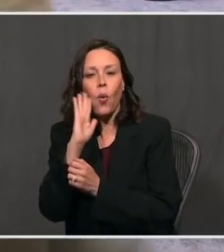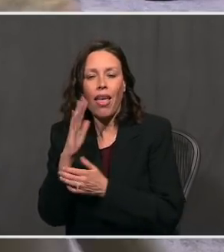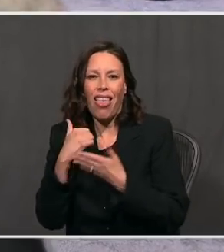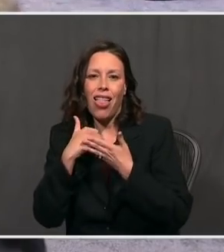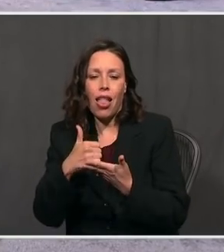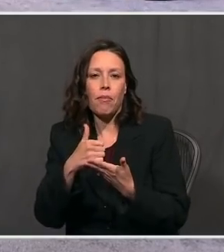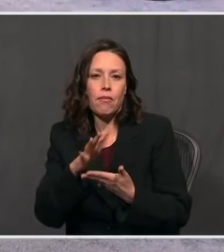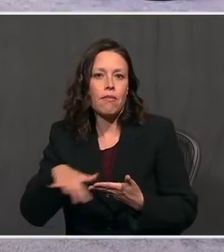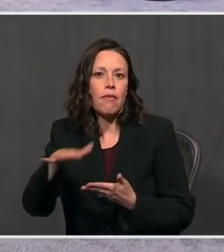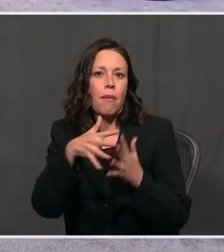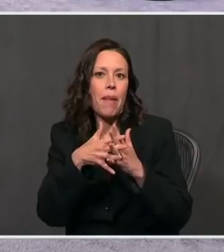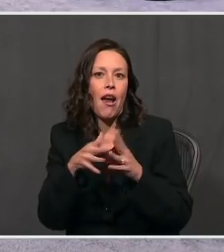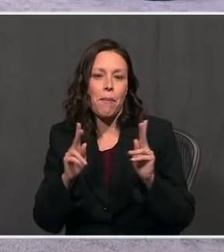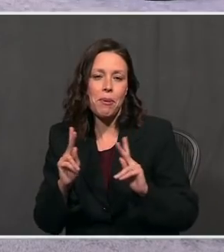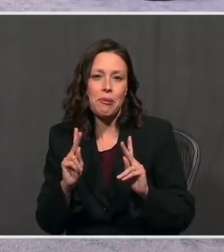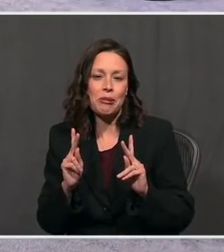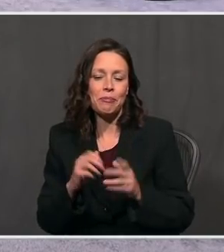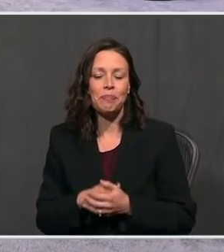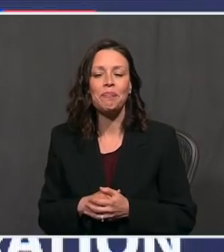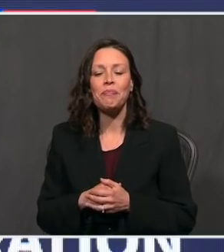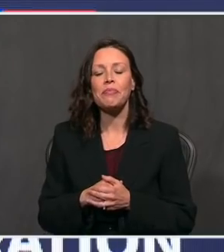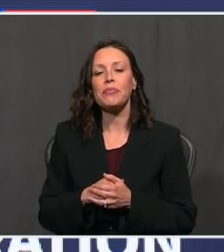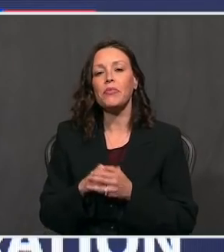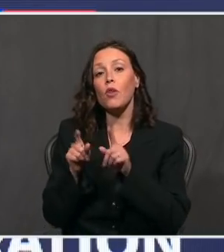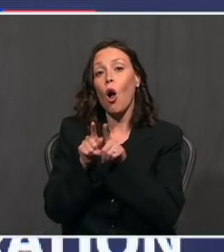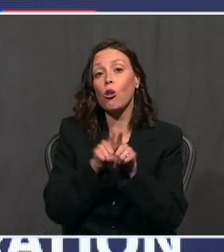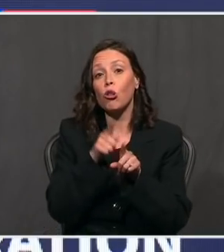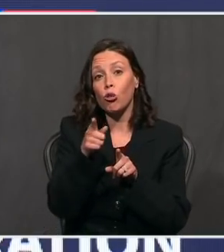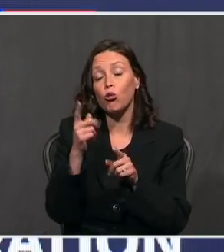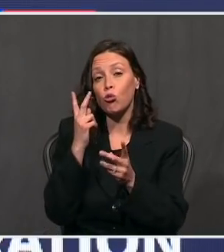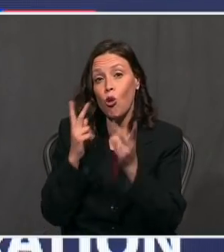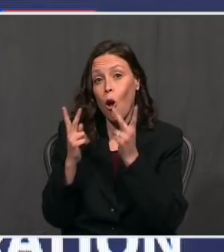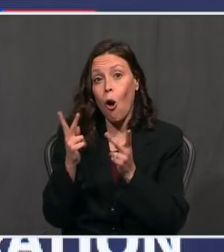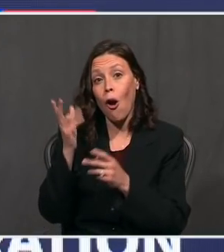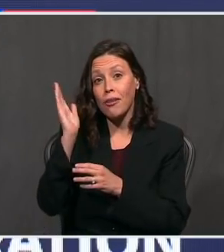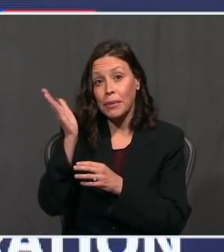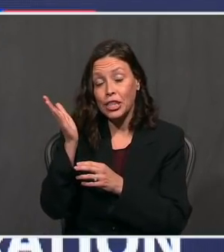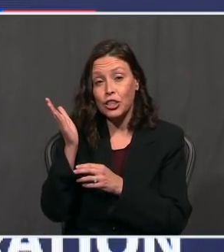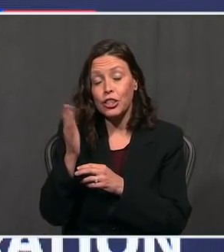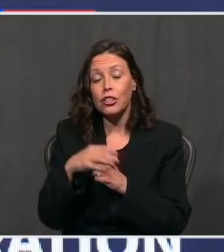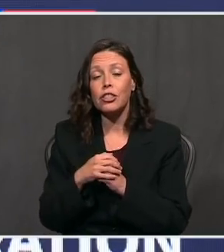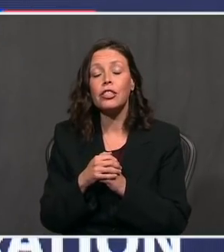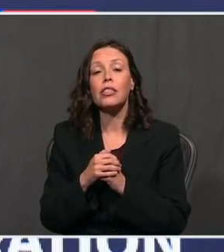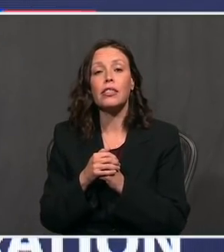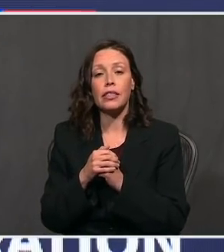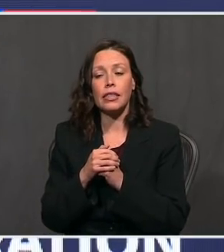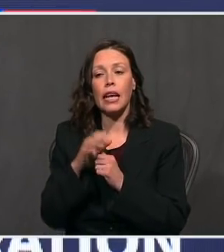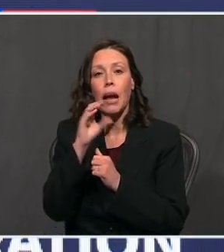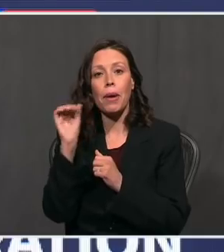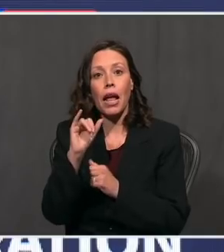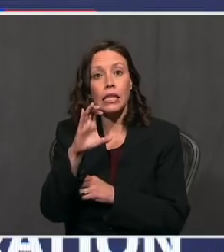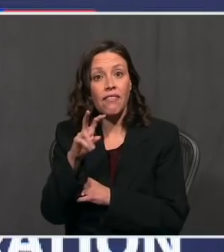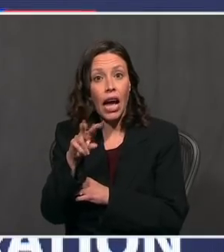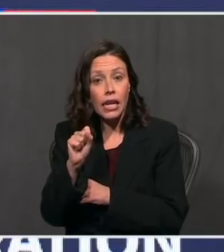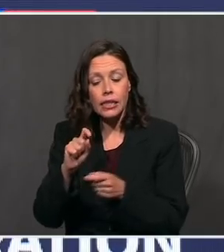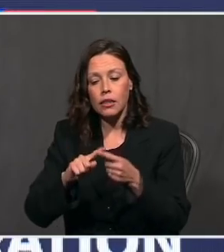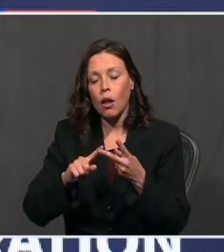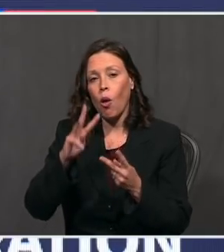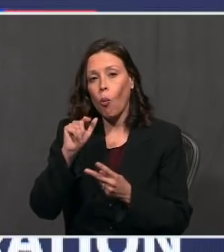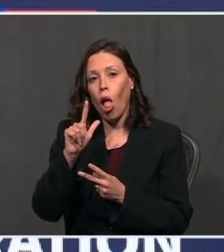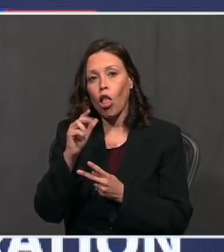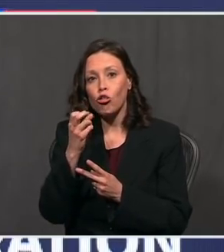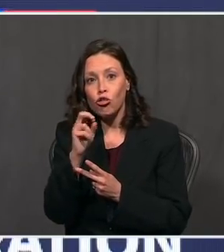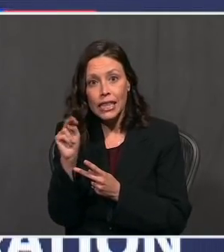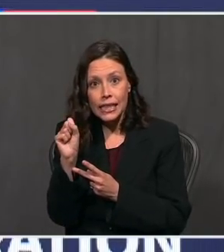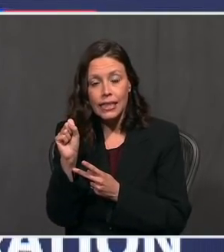American people. As you also heard, we've called on companies like CVS and Walgreens to